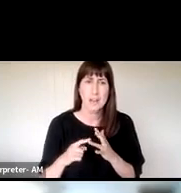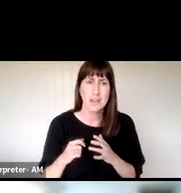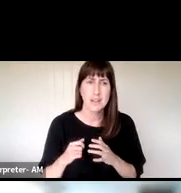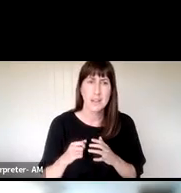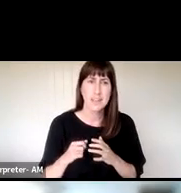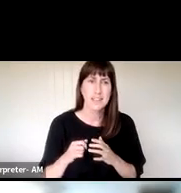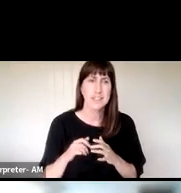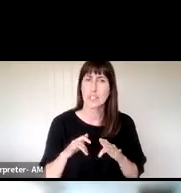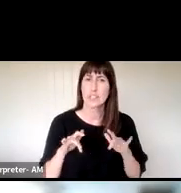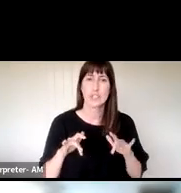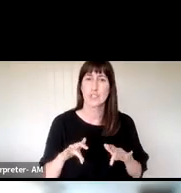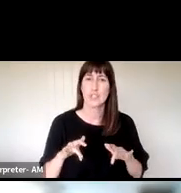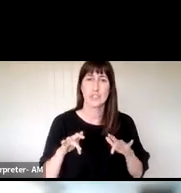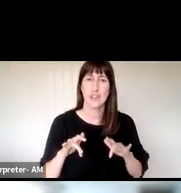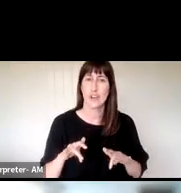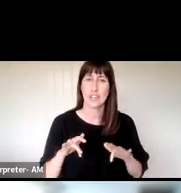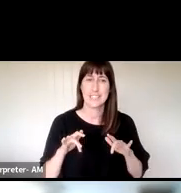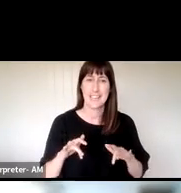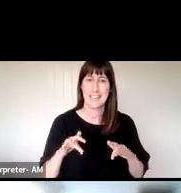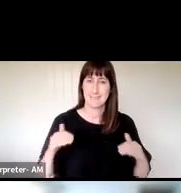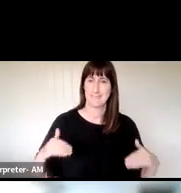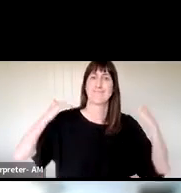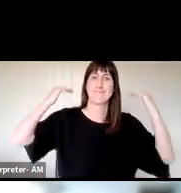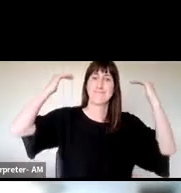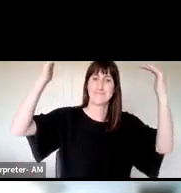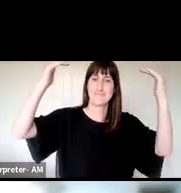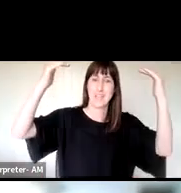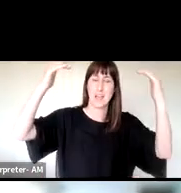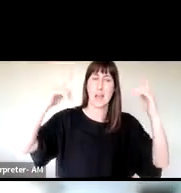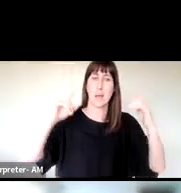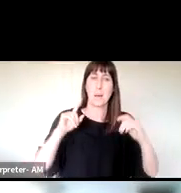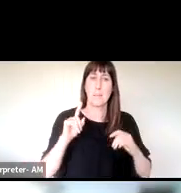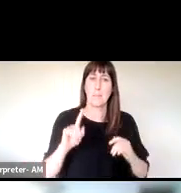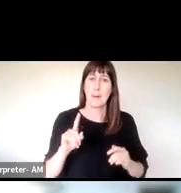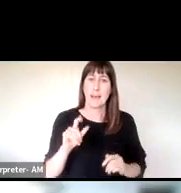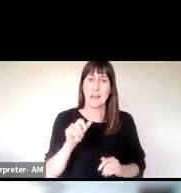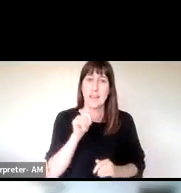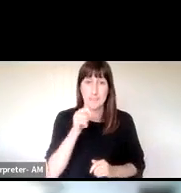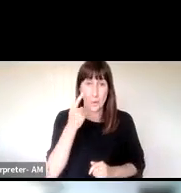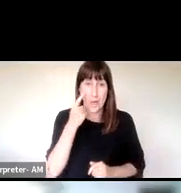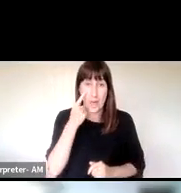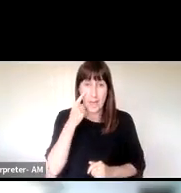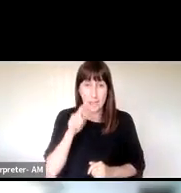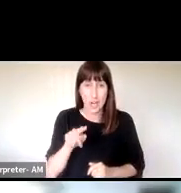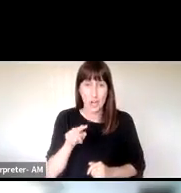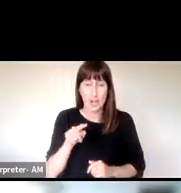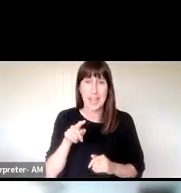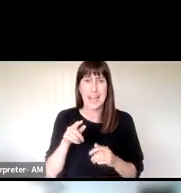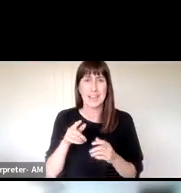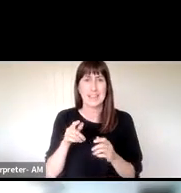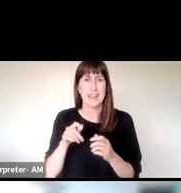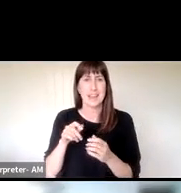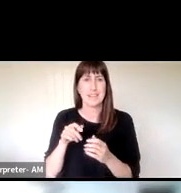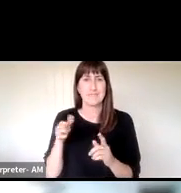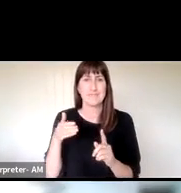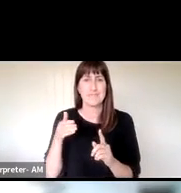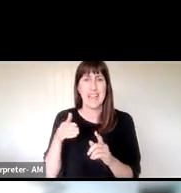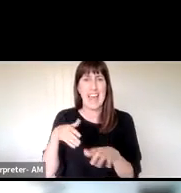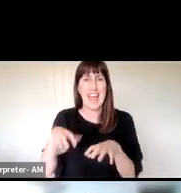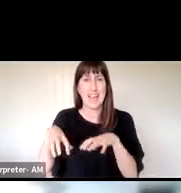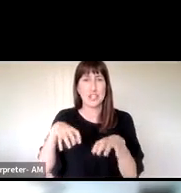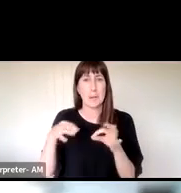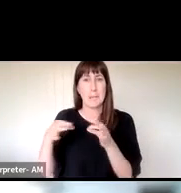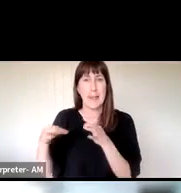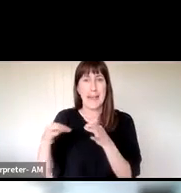It's not yet sort of so out there publicly, but if you look at the new Te Pātata, the new action plan